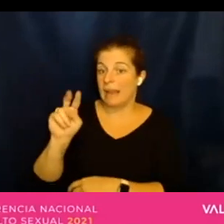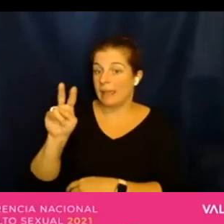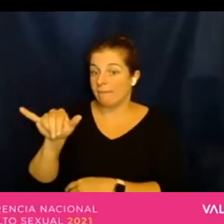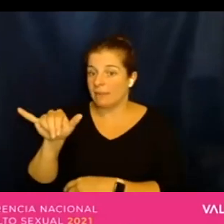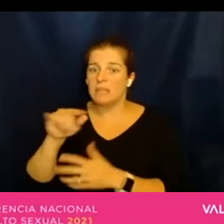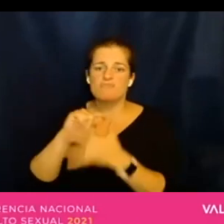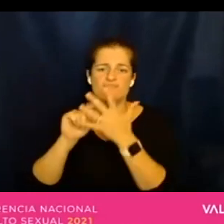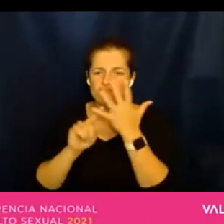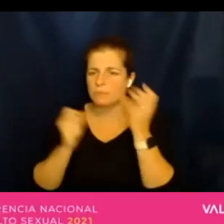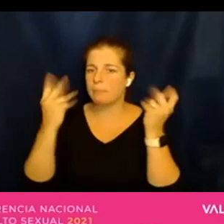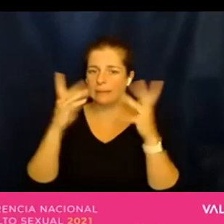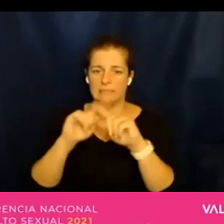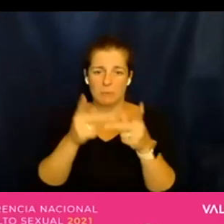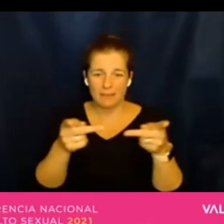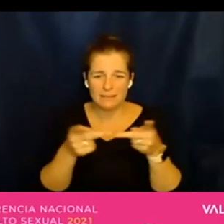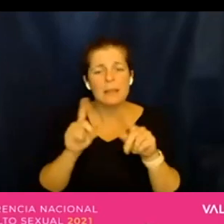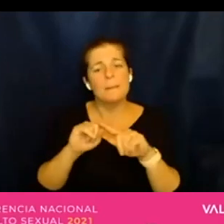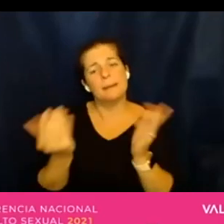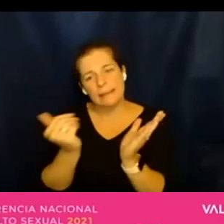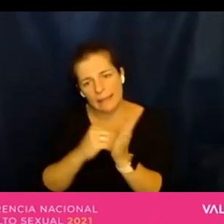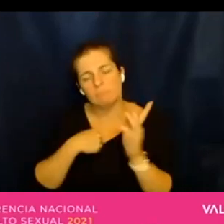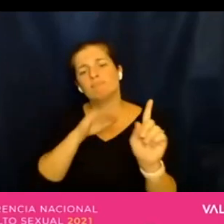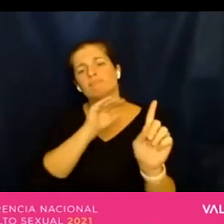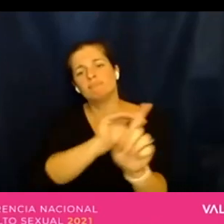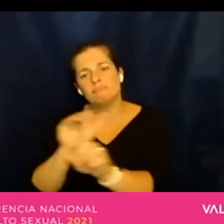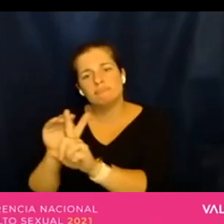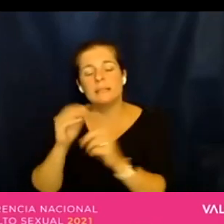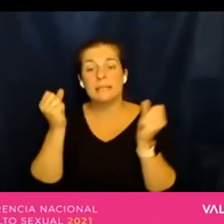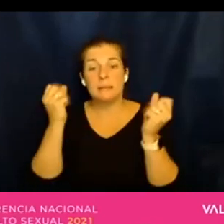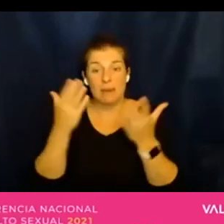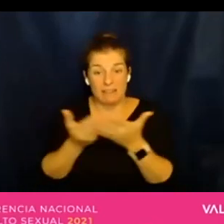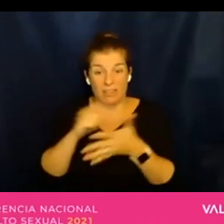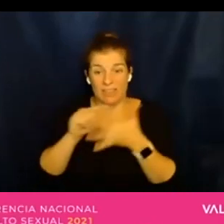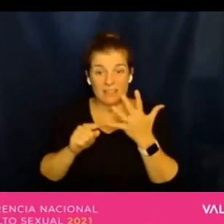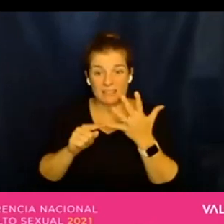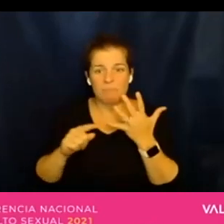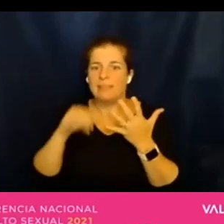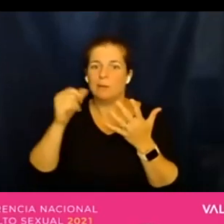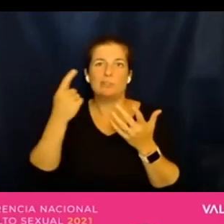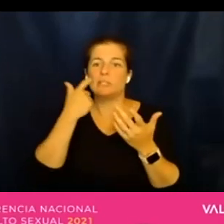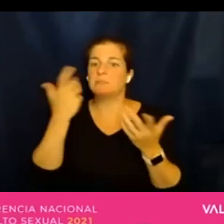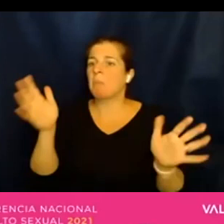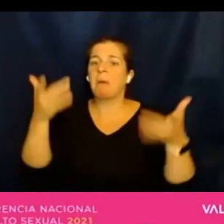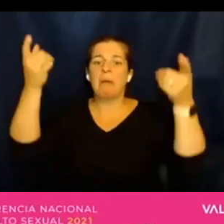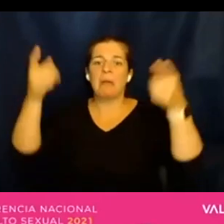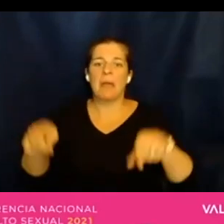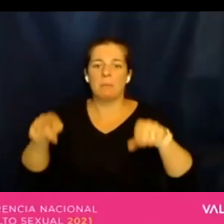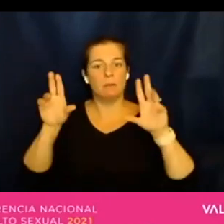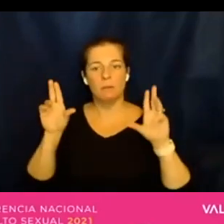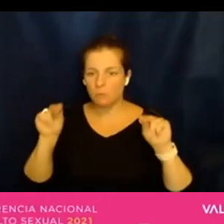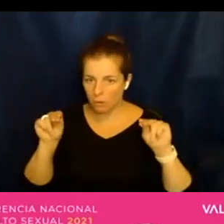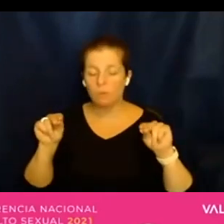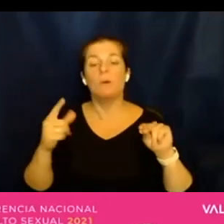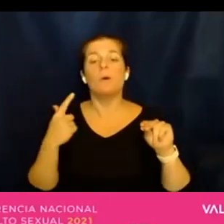But I just want to remind you that many of these things don't just fall from the sky. We have had to focus